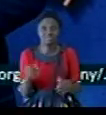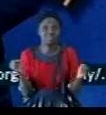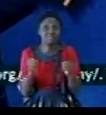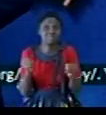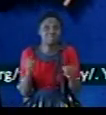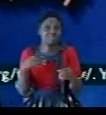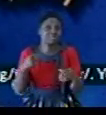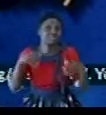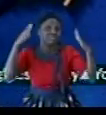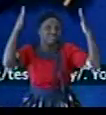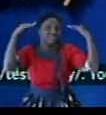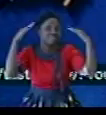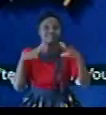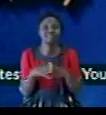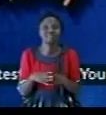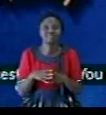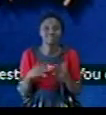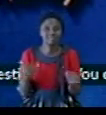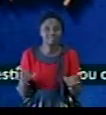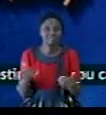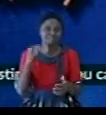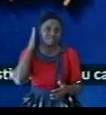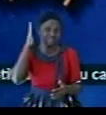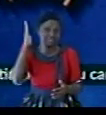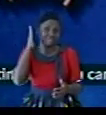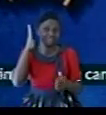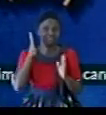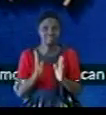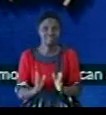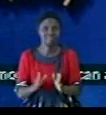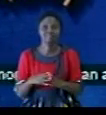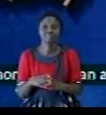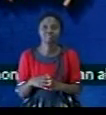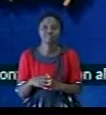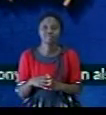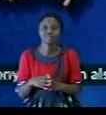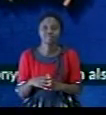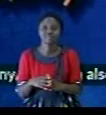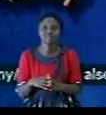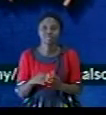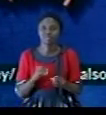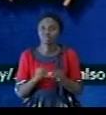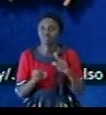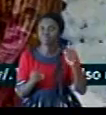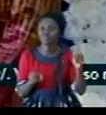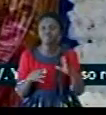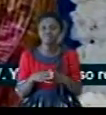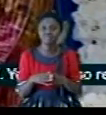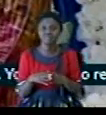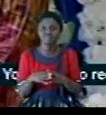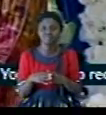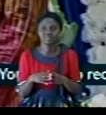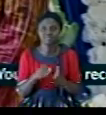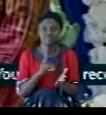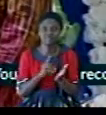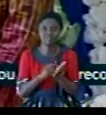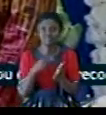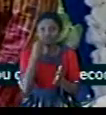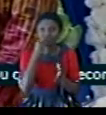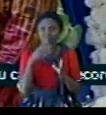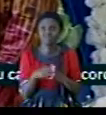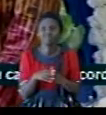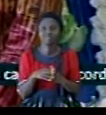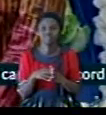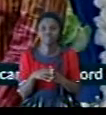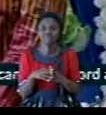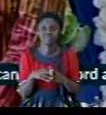wonders of God. Now they testify. I'm Dr. Adeyemo. a medical practitioner. I'm here to introduce to